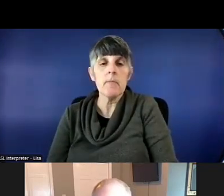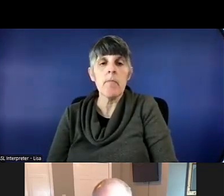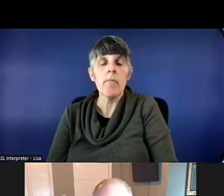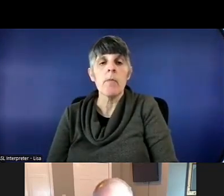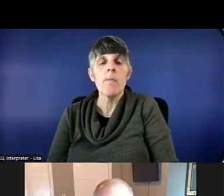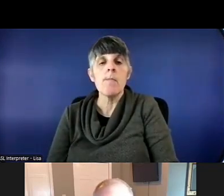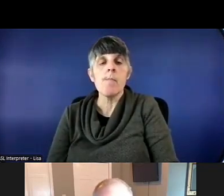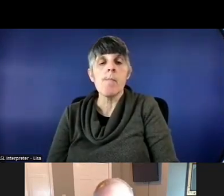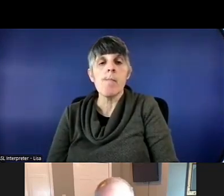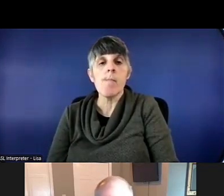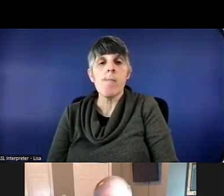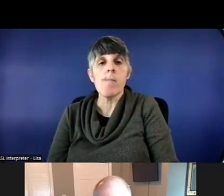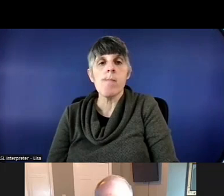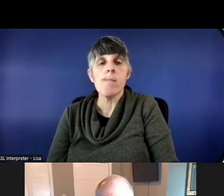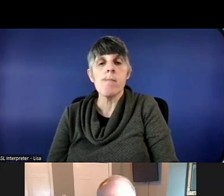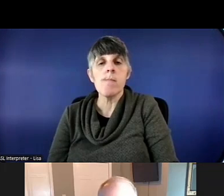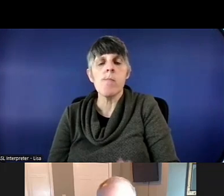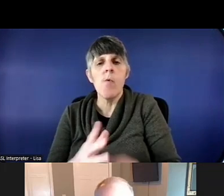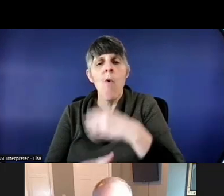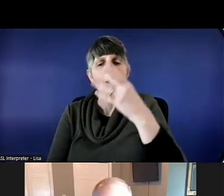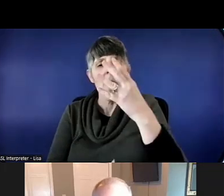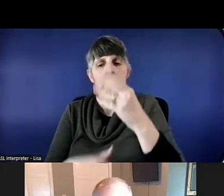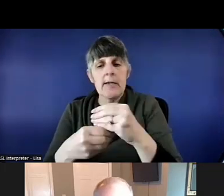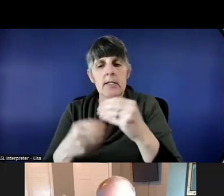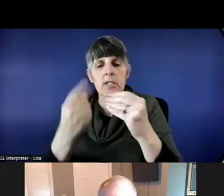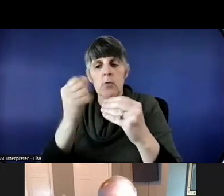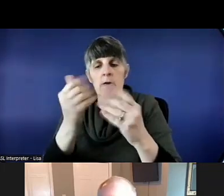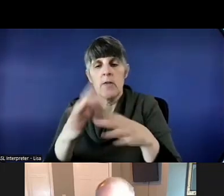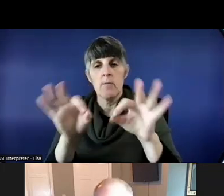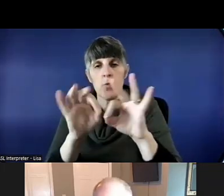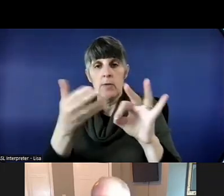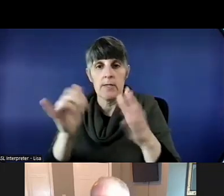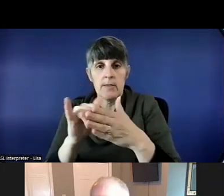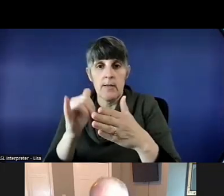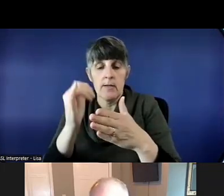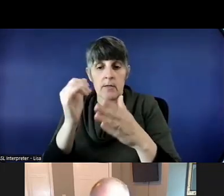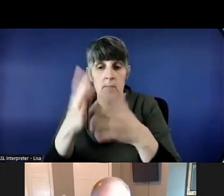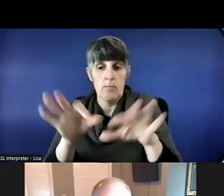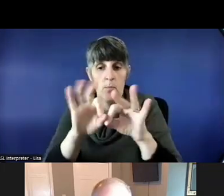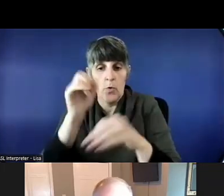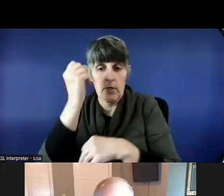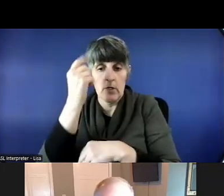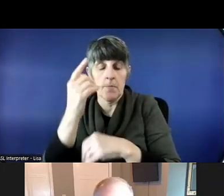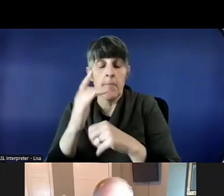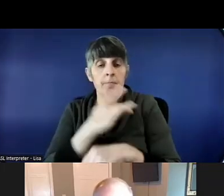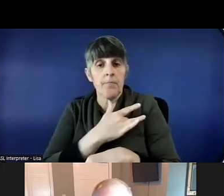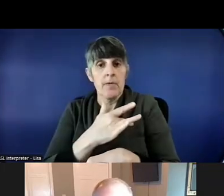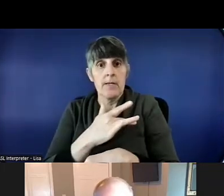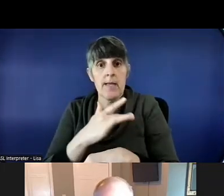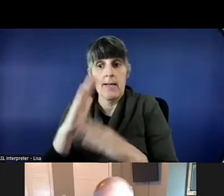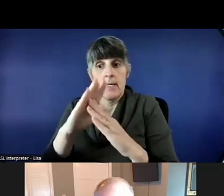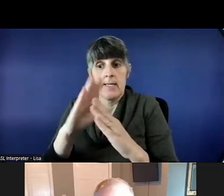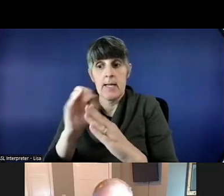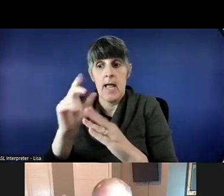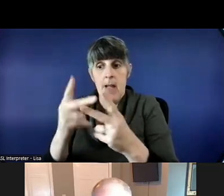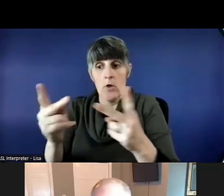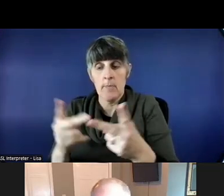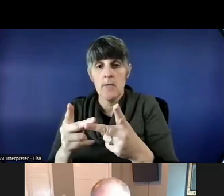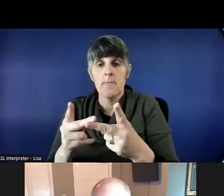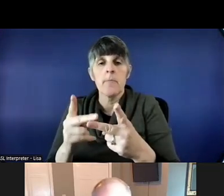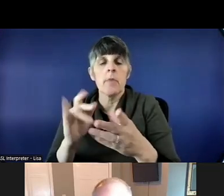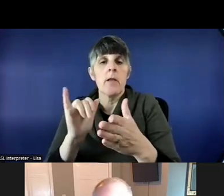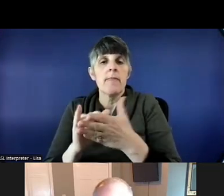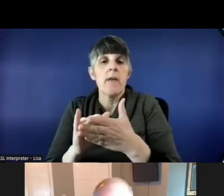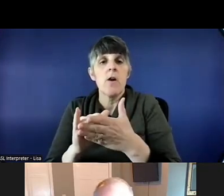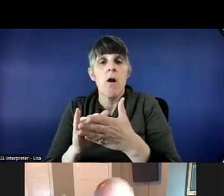Additionally, one of the important things, it's important to understand that there are often in timeout spaces conditions for release that are